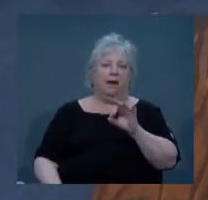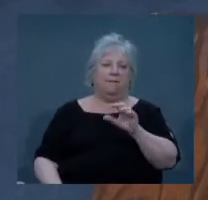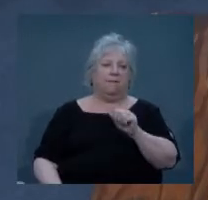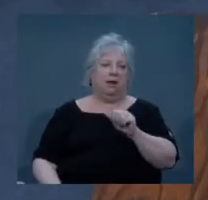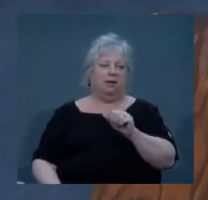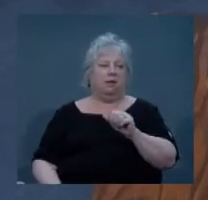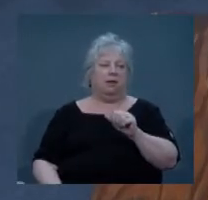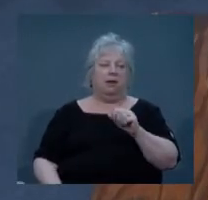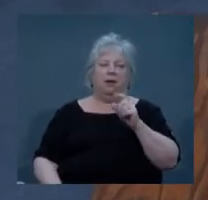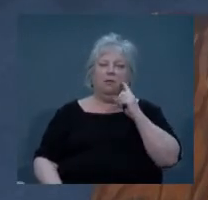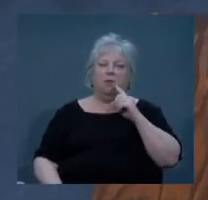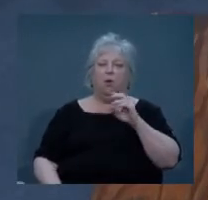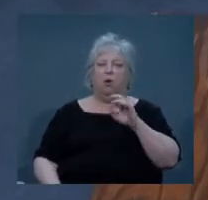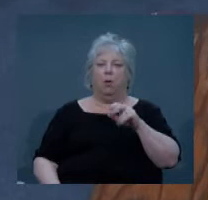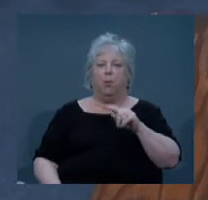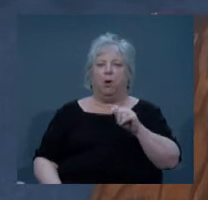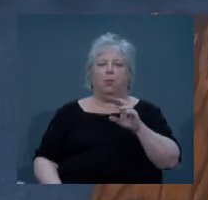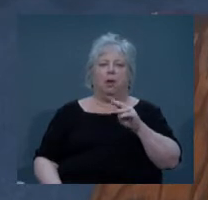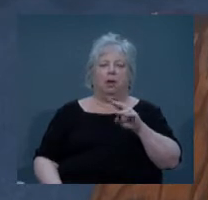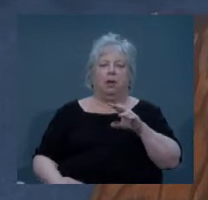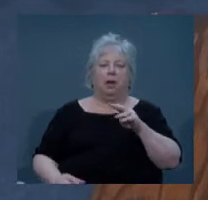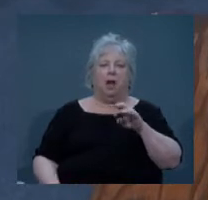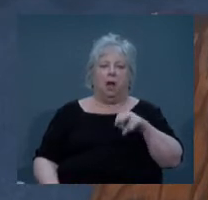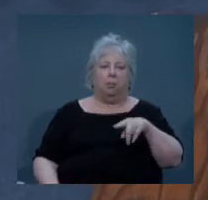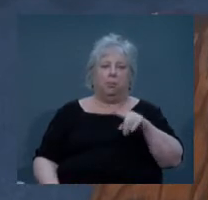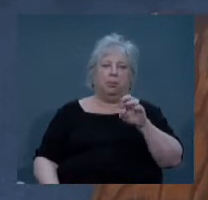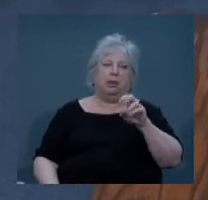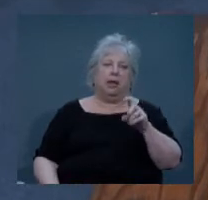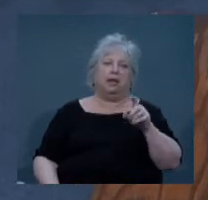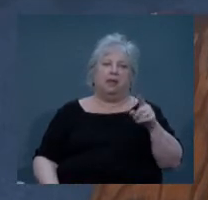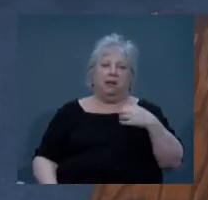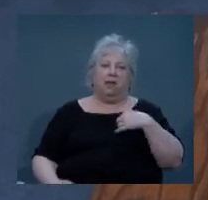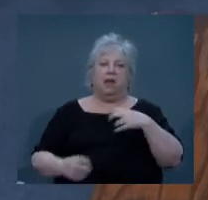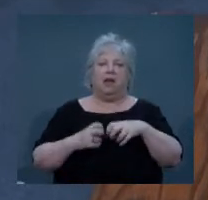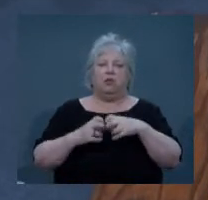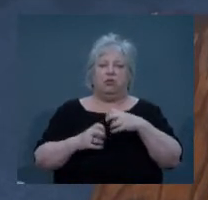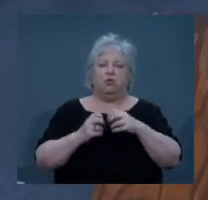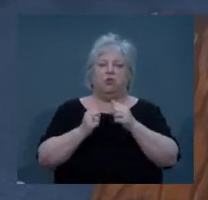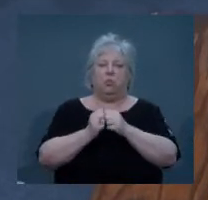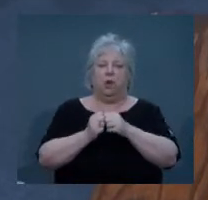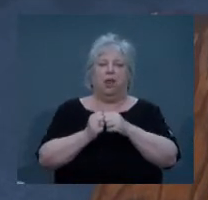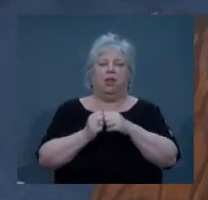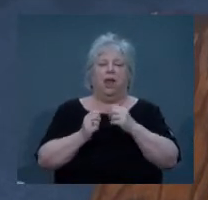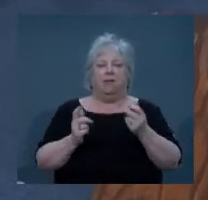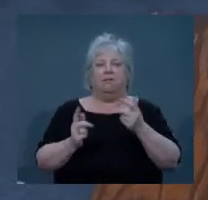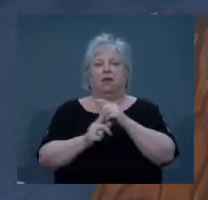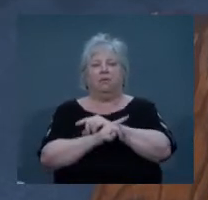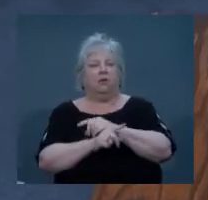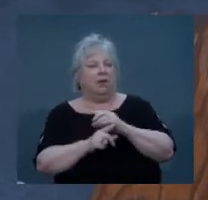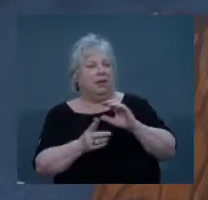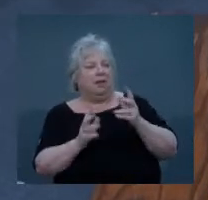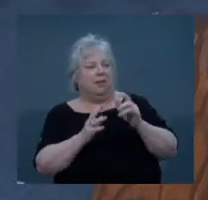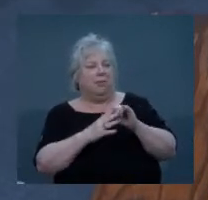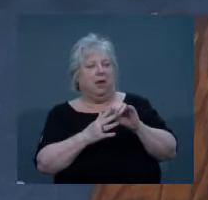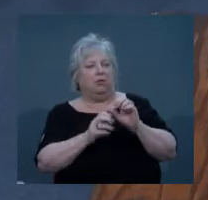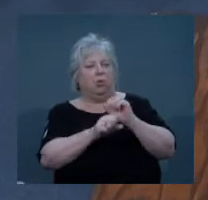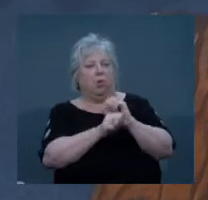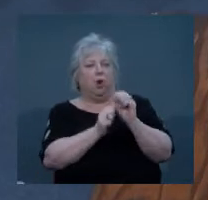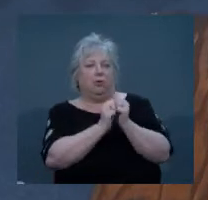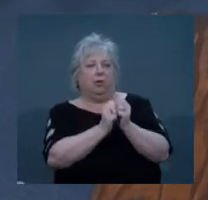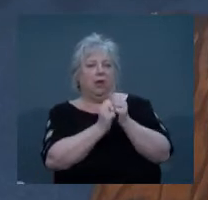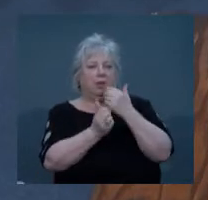on apartment complexes they've had issues and vice versa. So So it This- sounds like y'all work together very well. Yes,